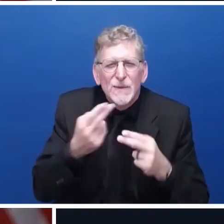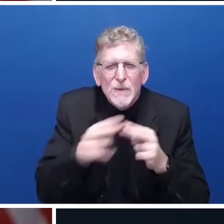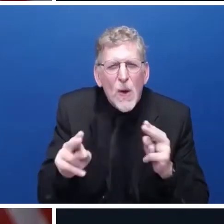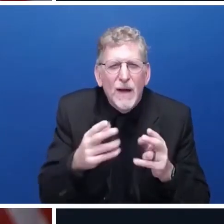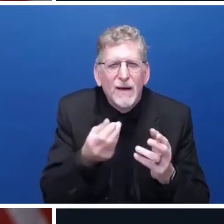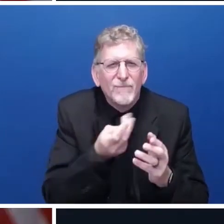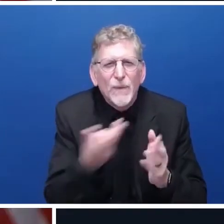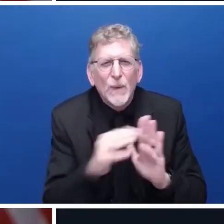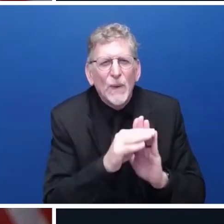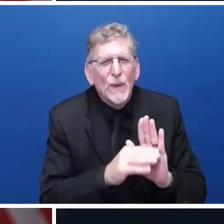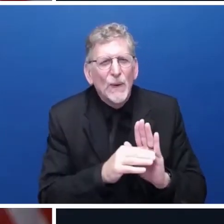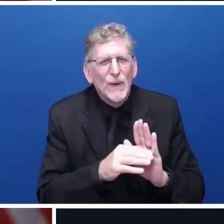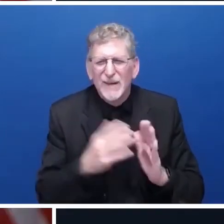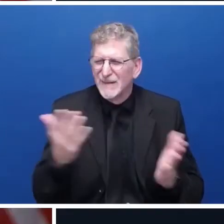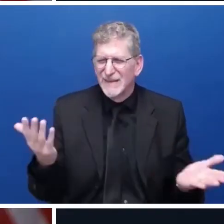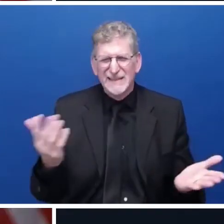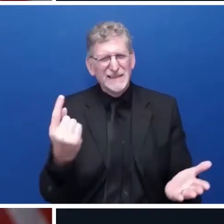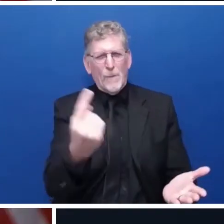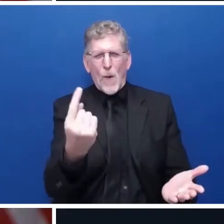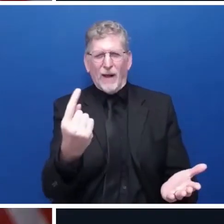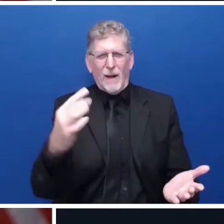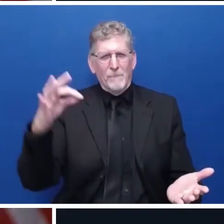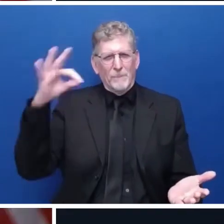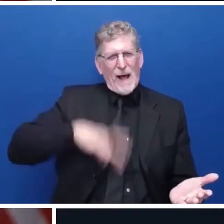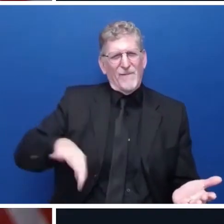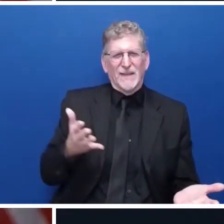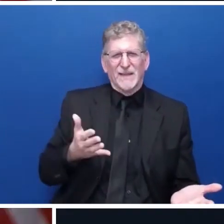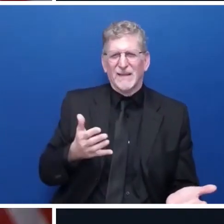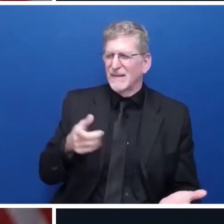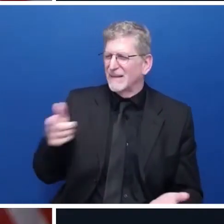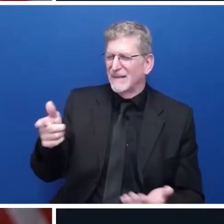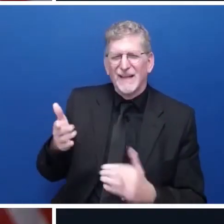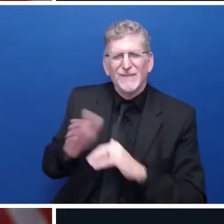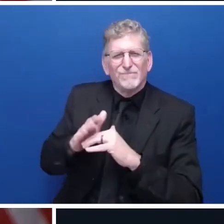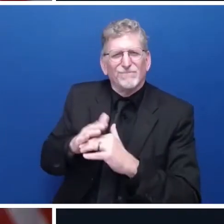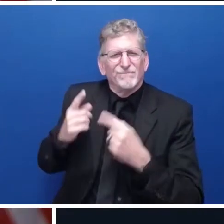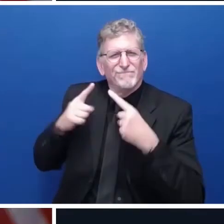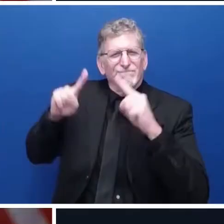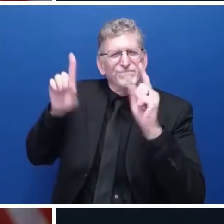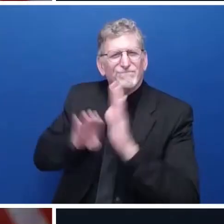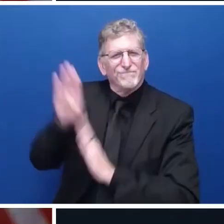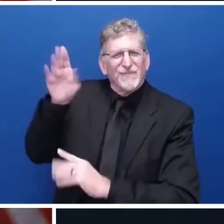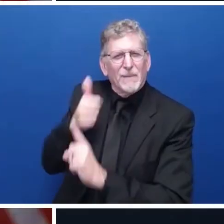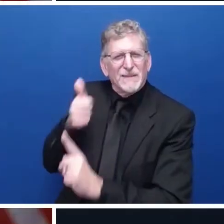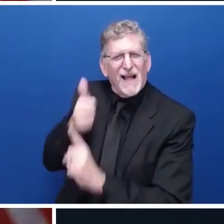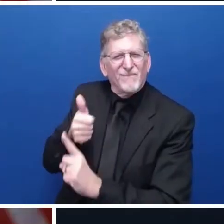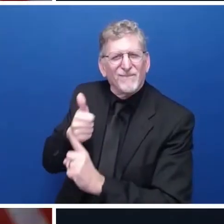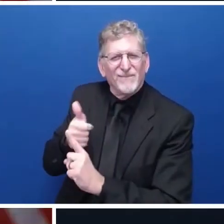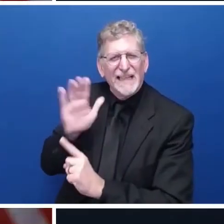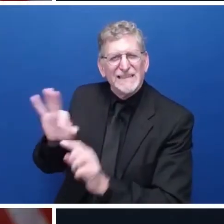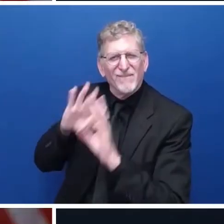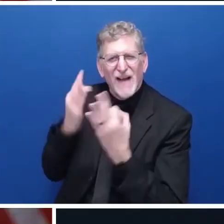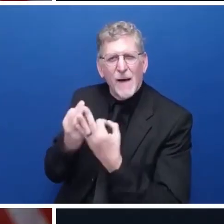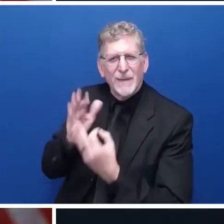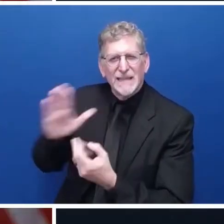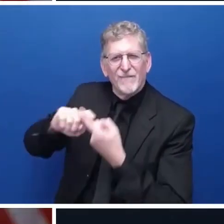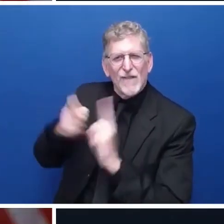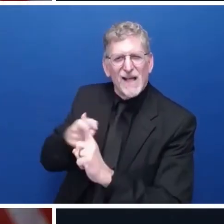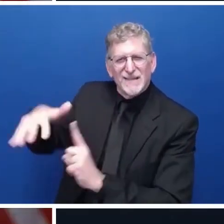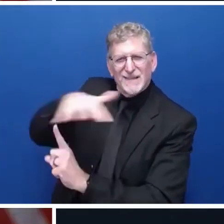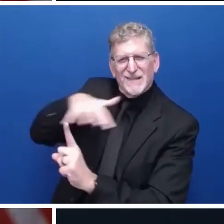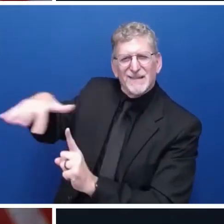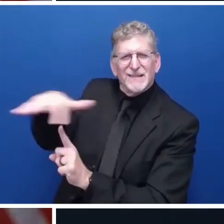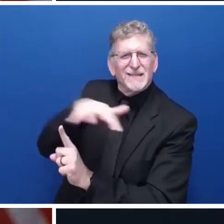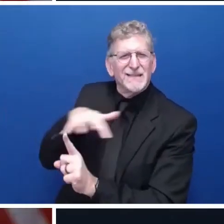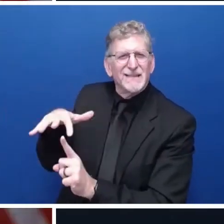corruption is unprecedented. There's the cover-up of the Epstein files, the crypto scams, cozying up to foreign princes